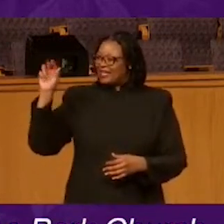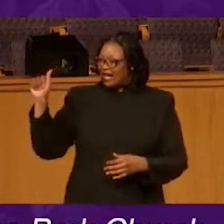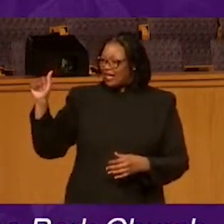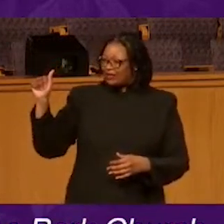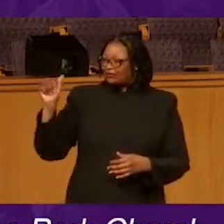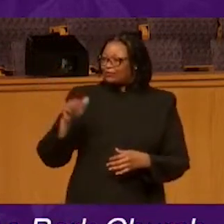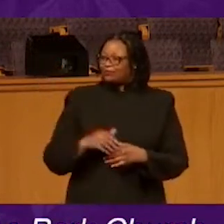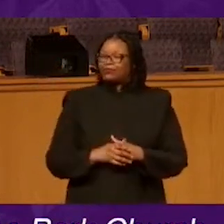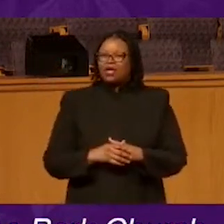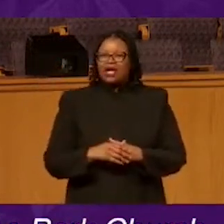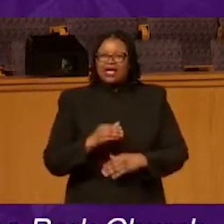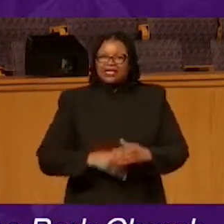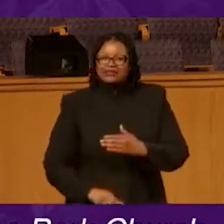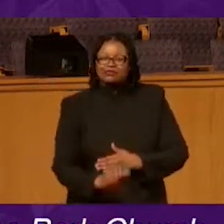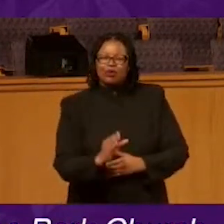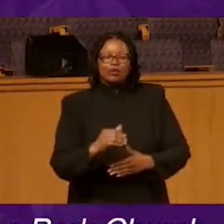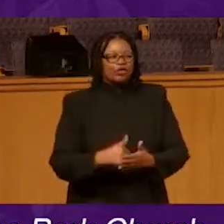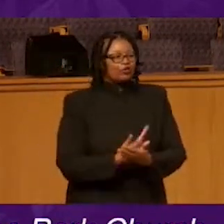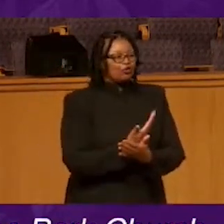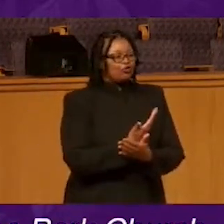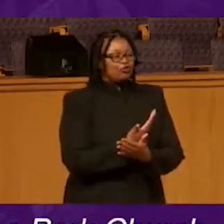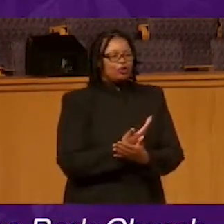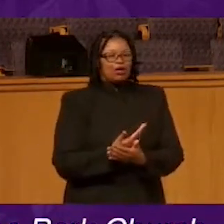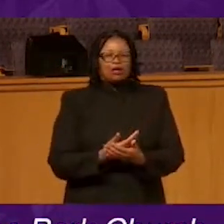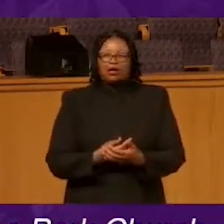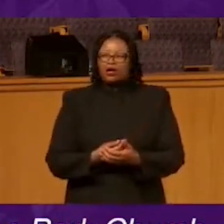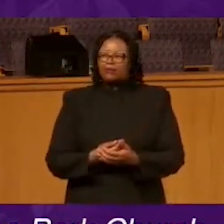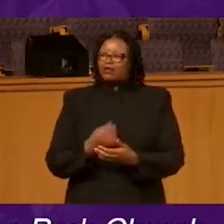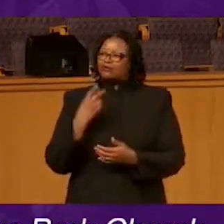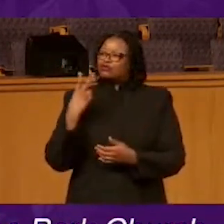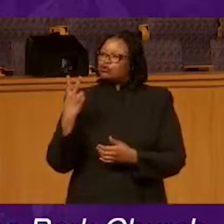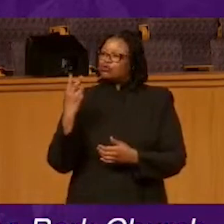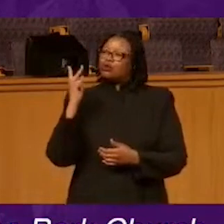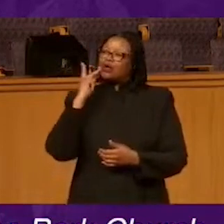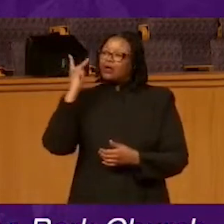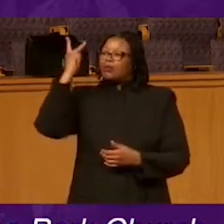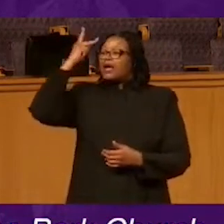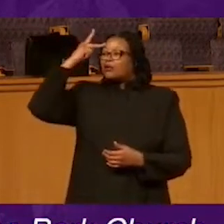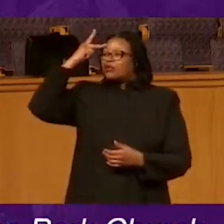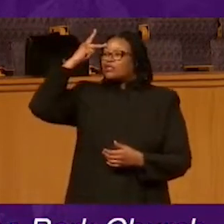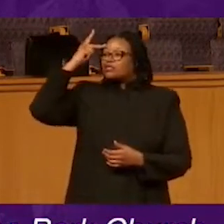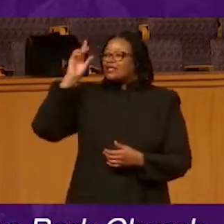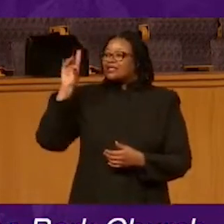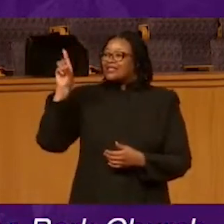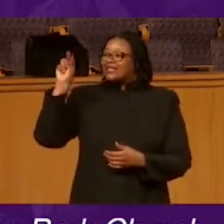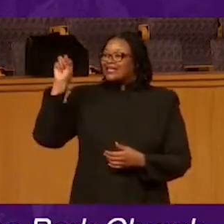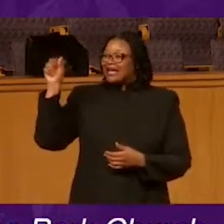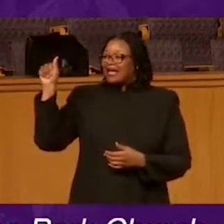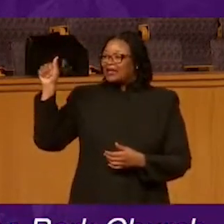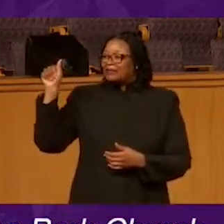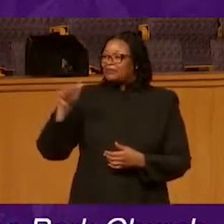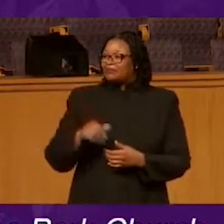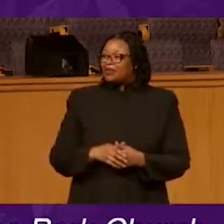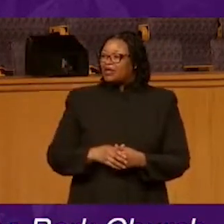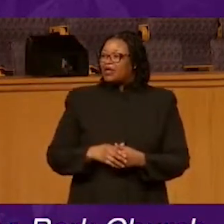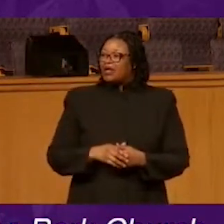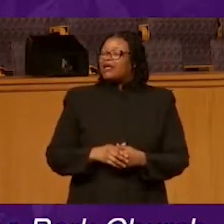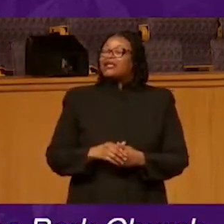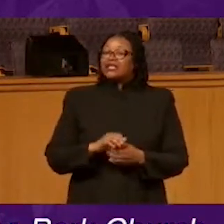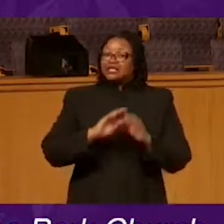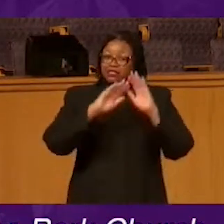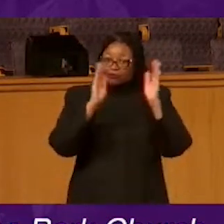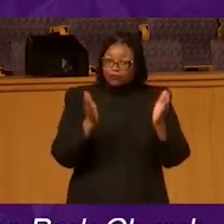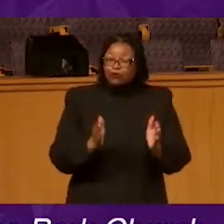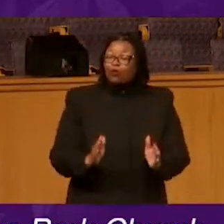It's born anew through the combination of two parents' DNA. And it is further formed